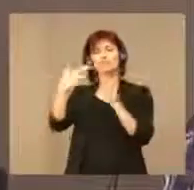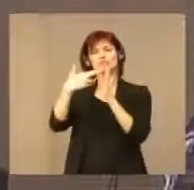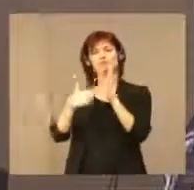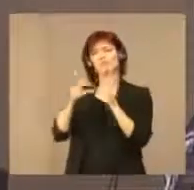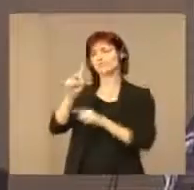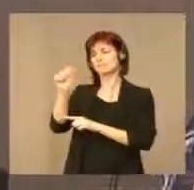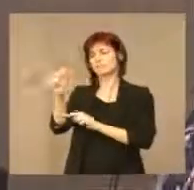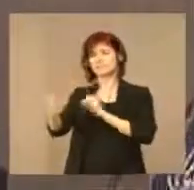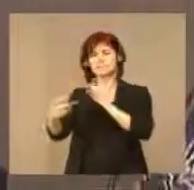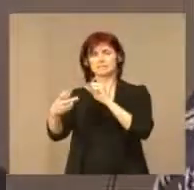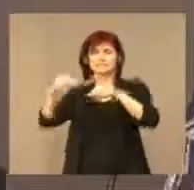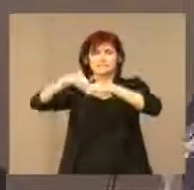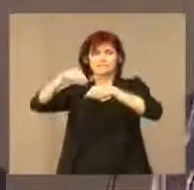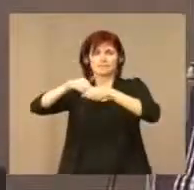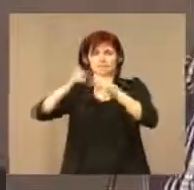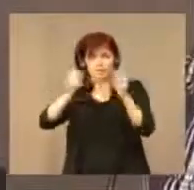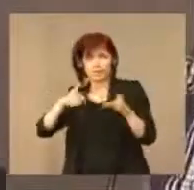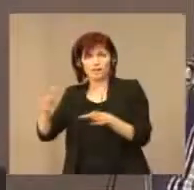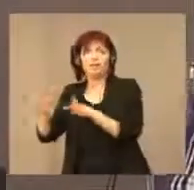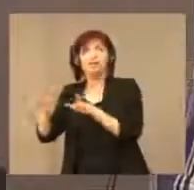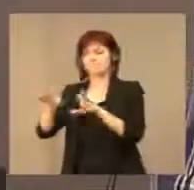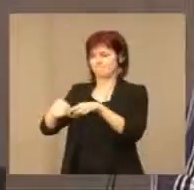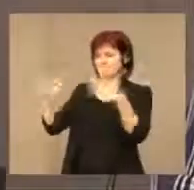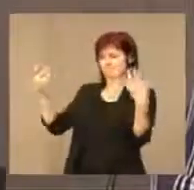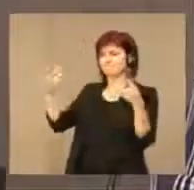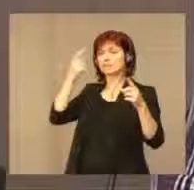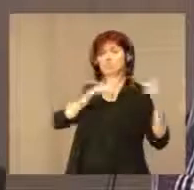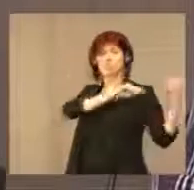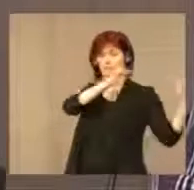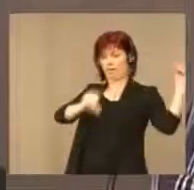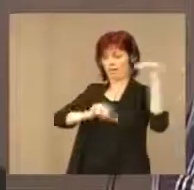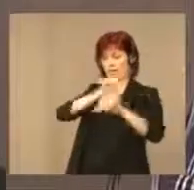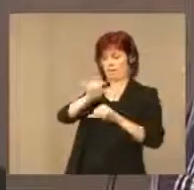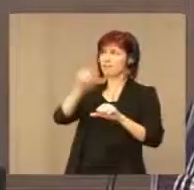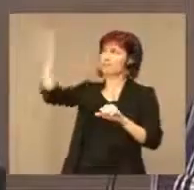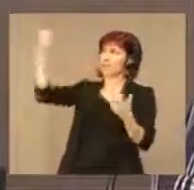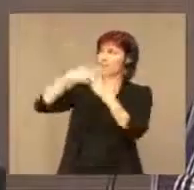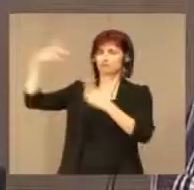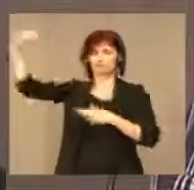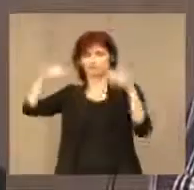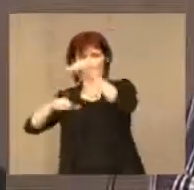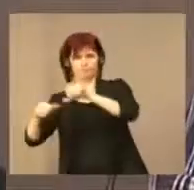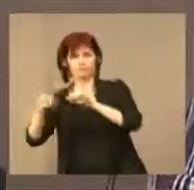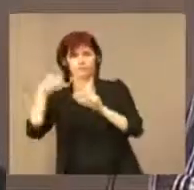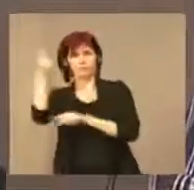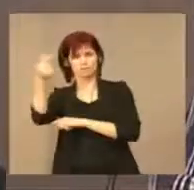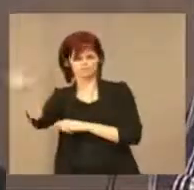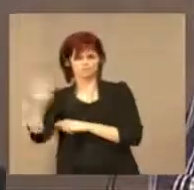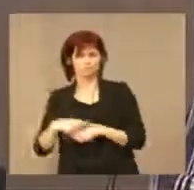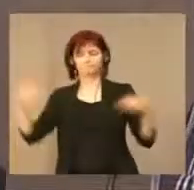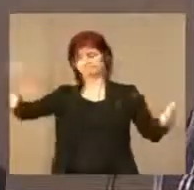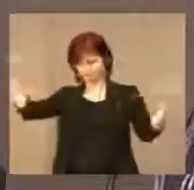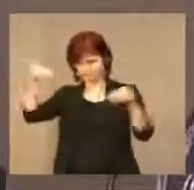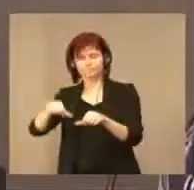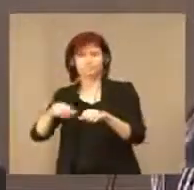savings plan, which then has some matching incentives or benefits from the Government of Canada. And